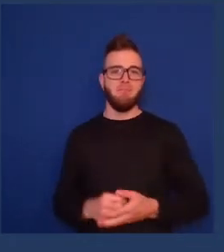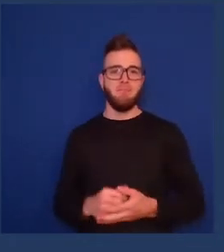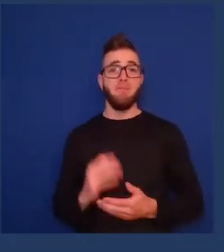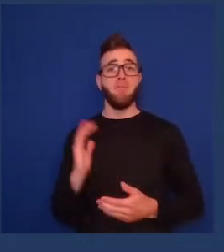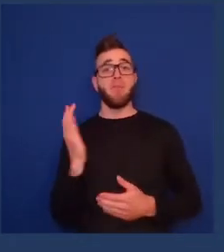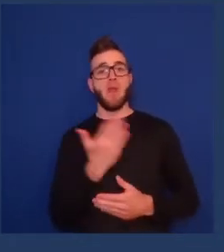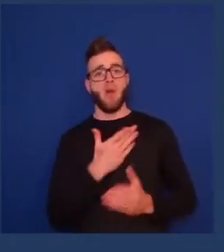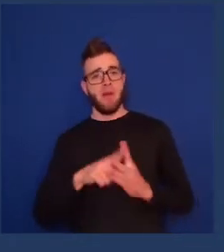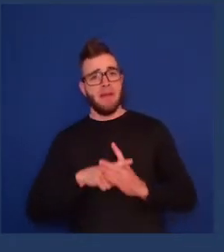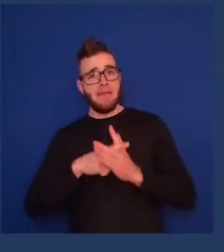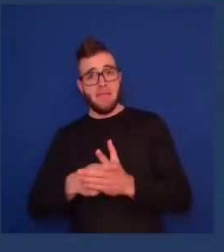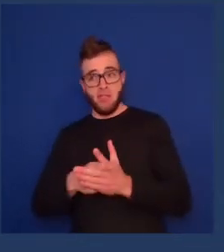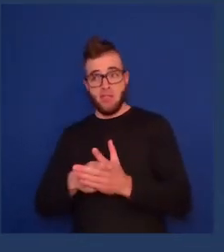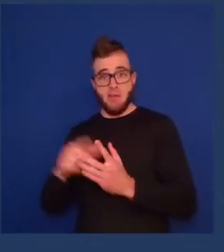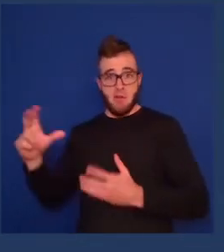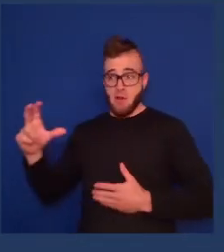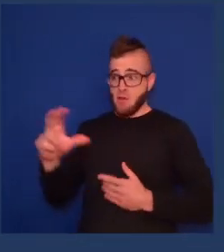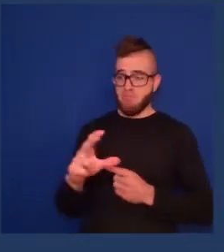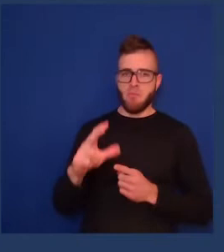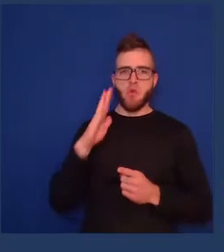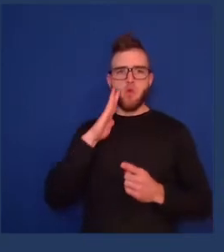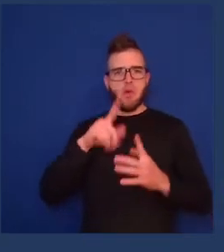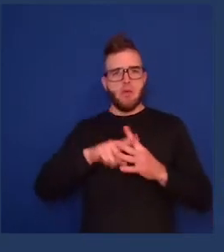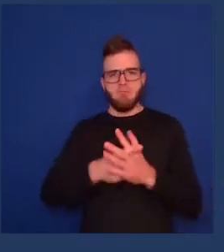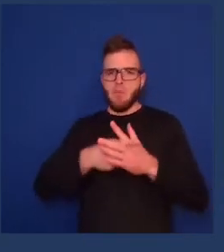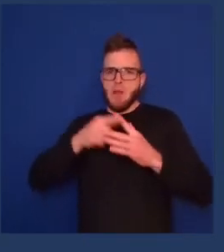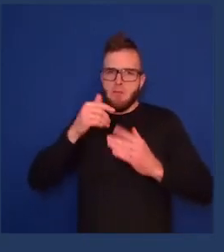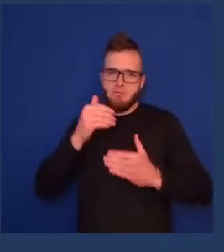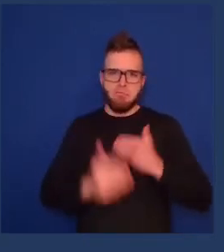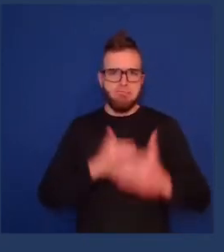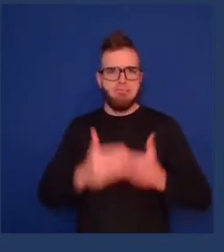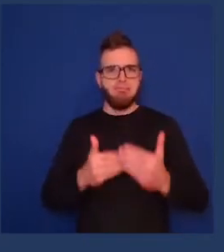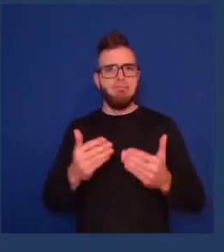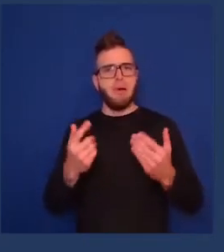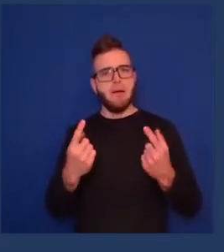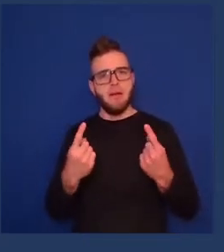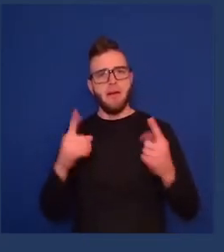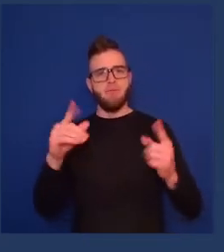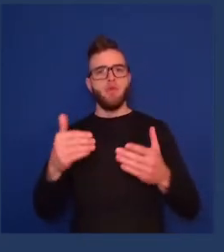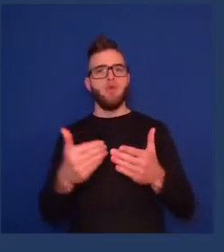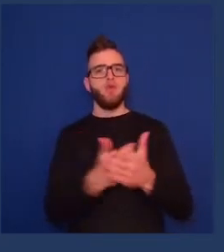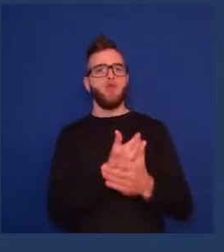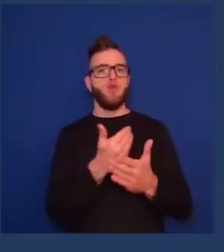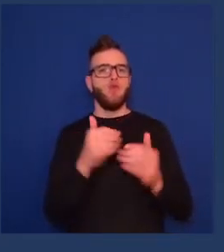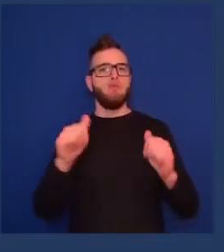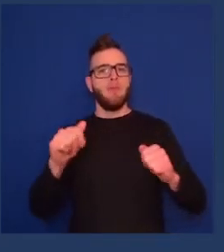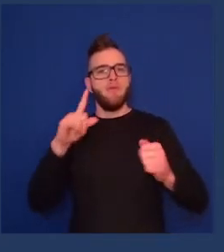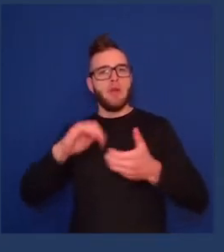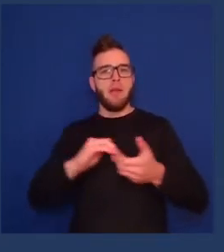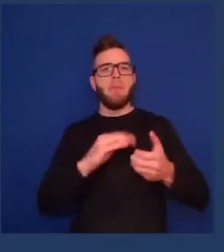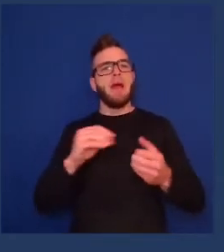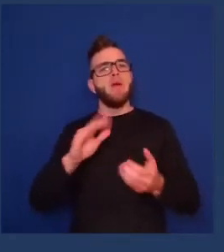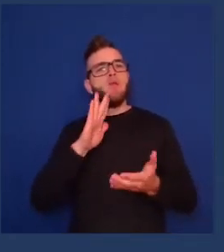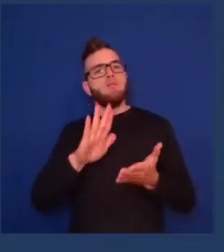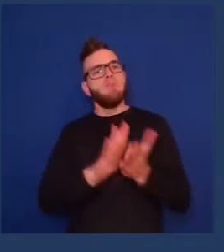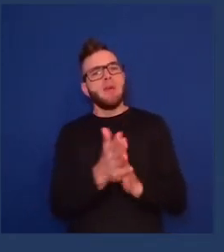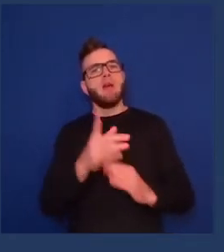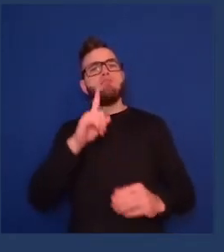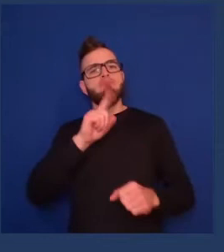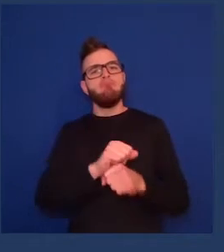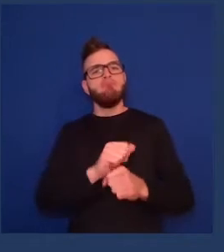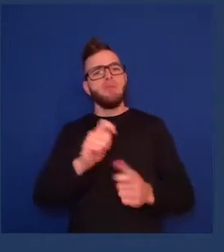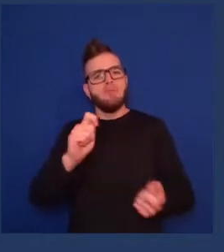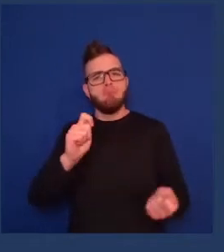of $2.5 million. Nice. And our initial funding will launch the initiative, enable new explorations and